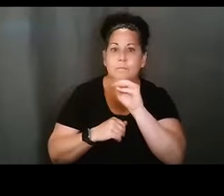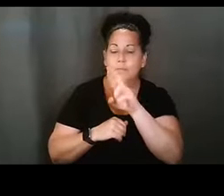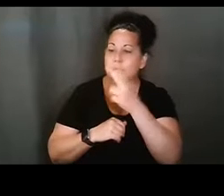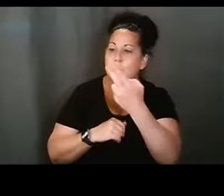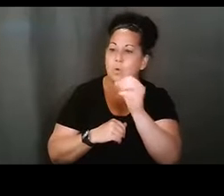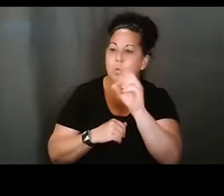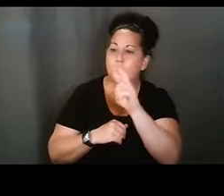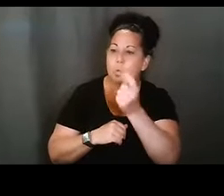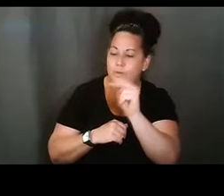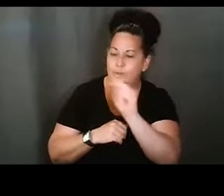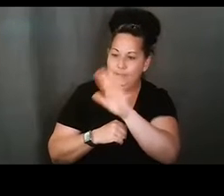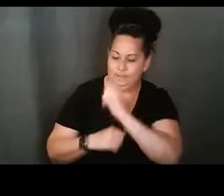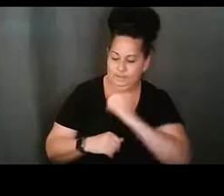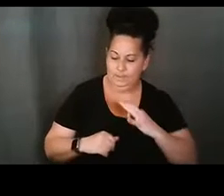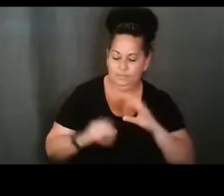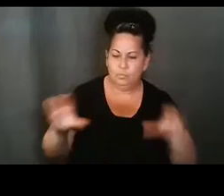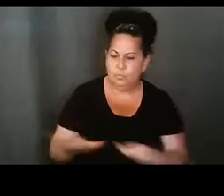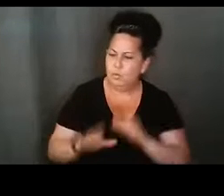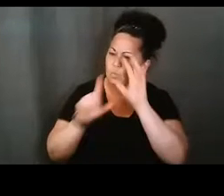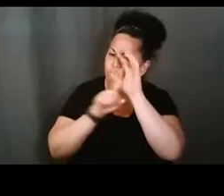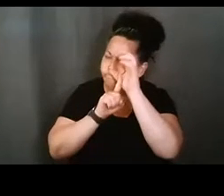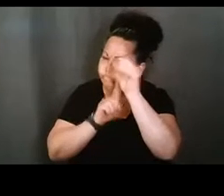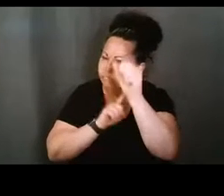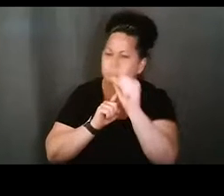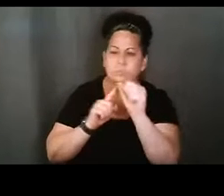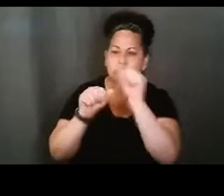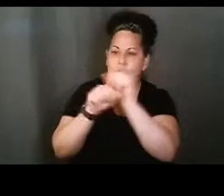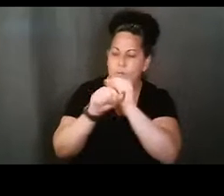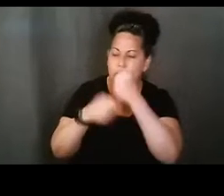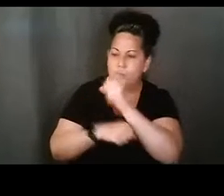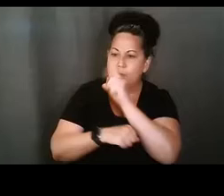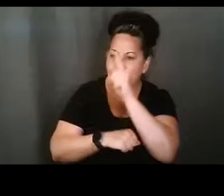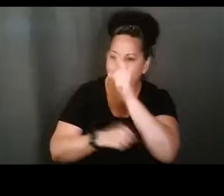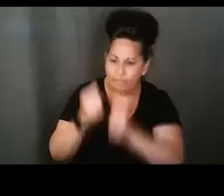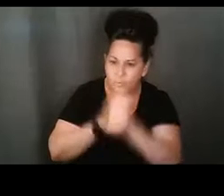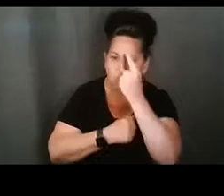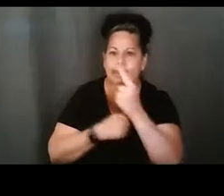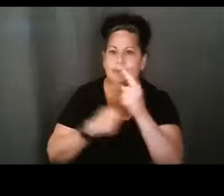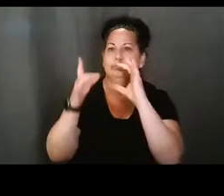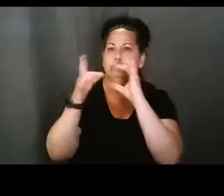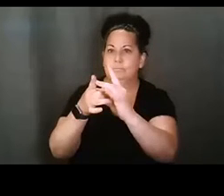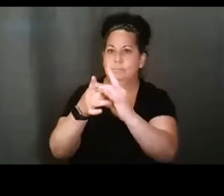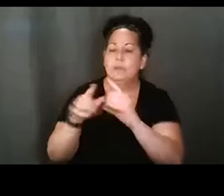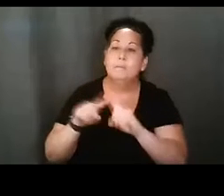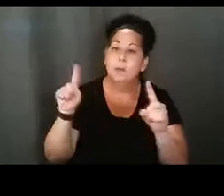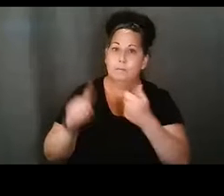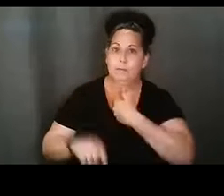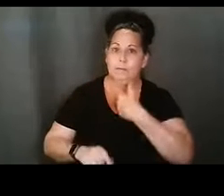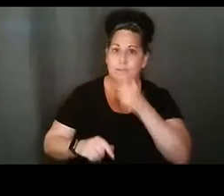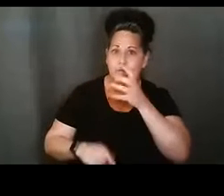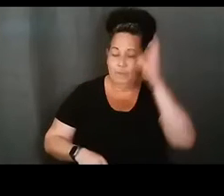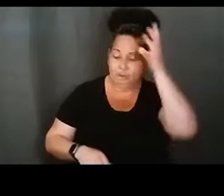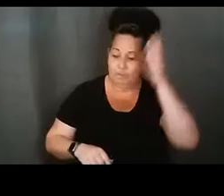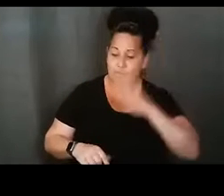job. They do a phenomenal job in trying to make sure that everyone is connected. But as from a parent myself, even though